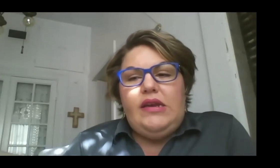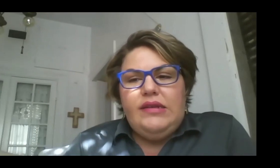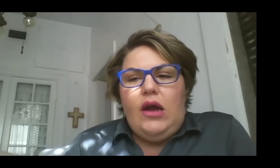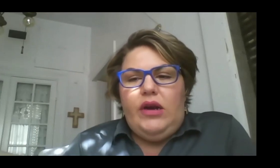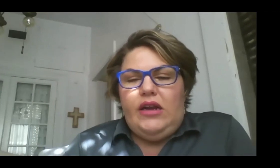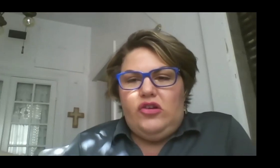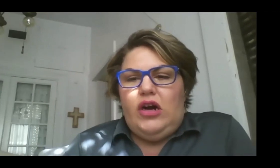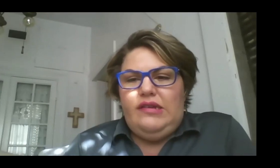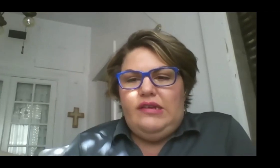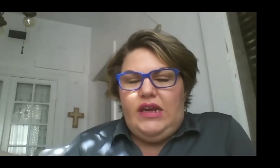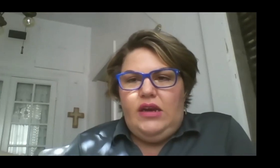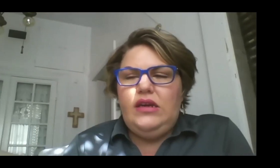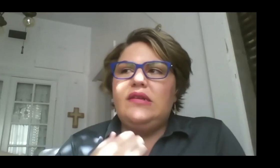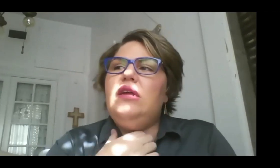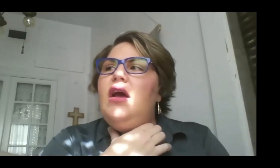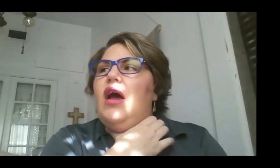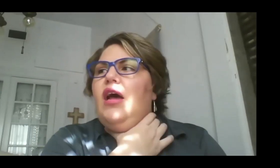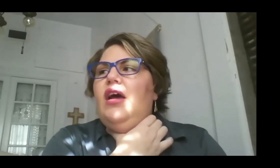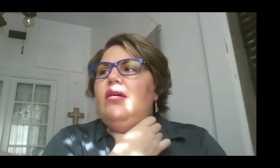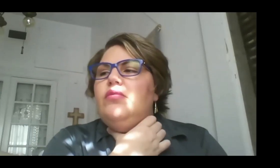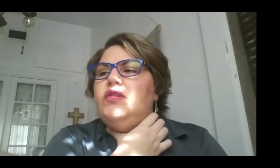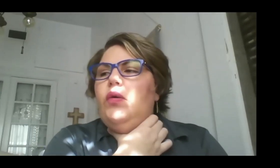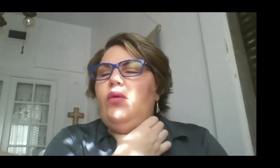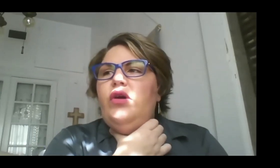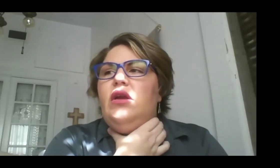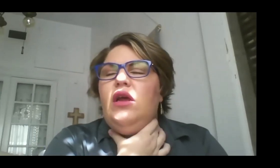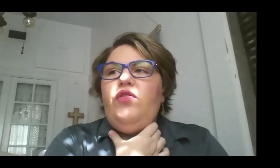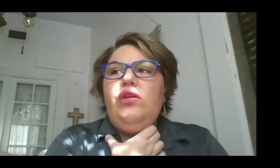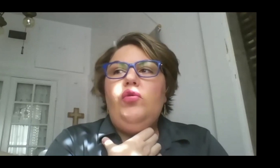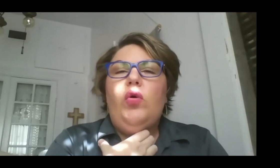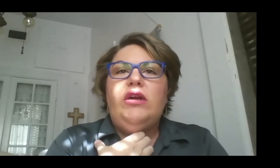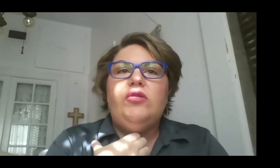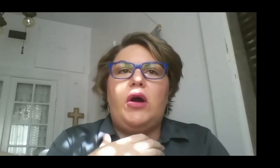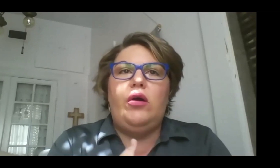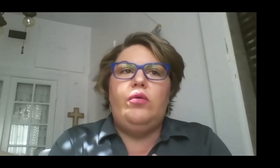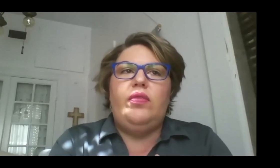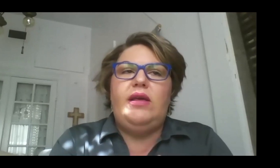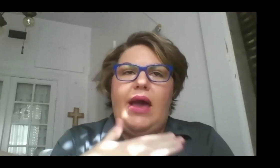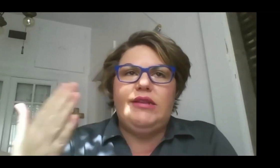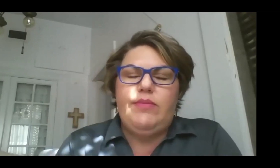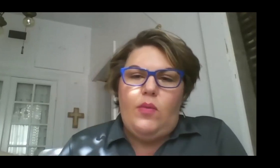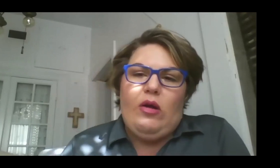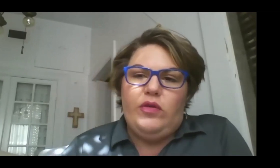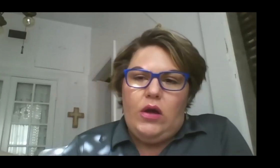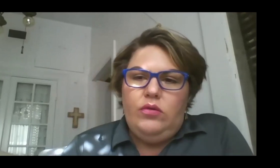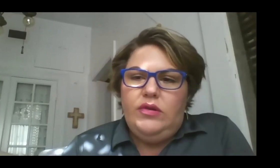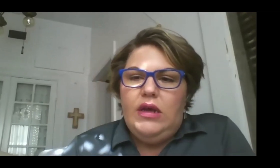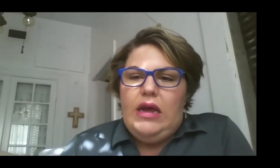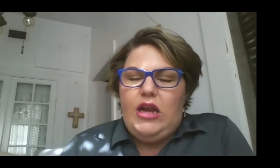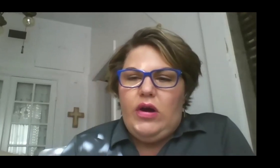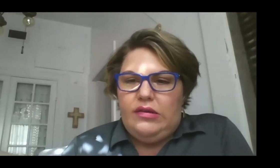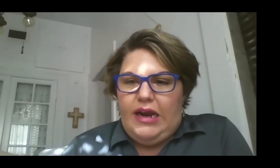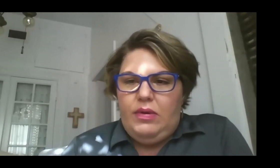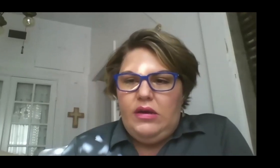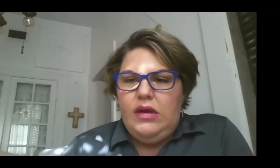it does count against your cost of attendance. So it would, if you wanted to borrow the maximum amount of loans and